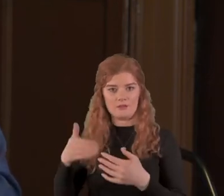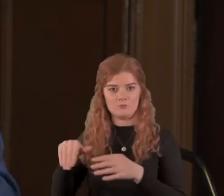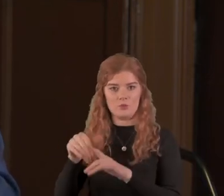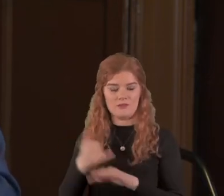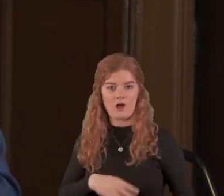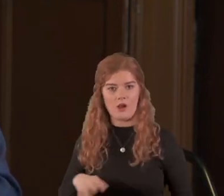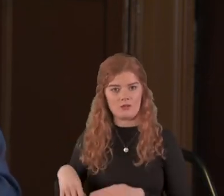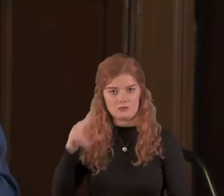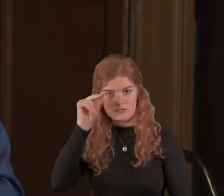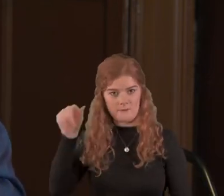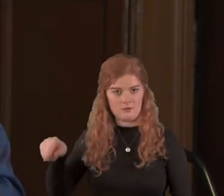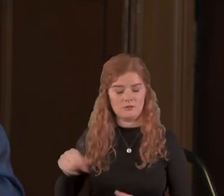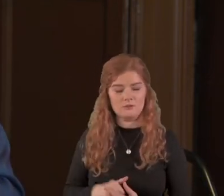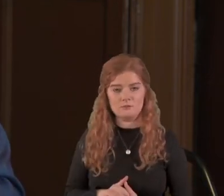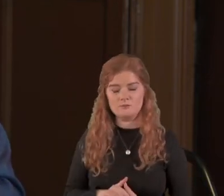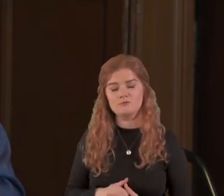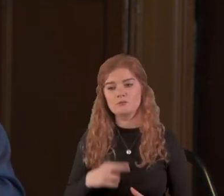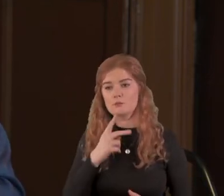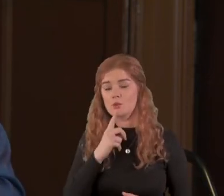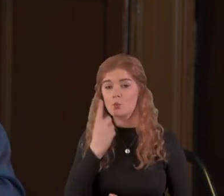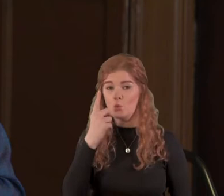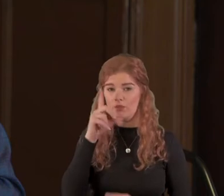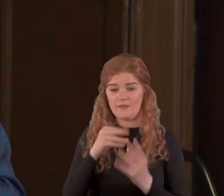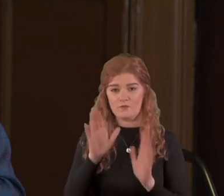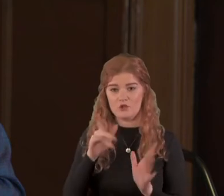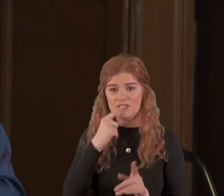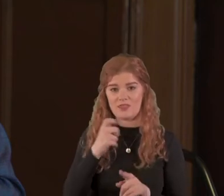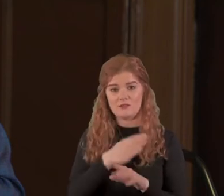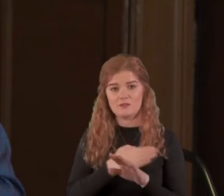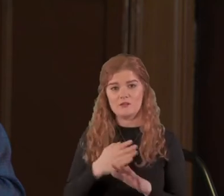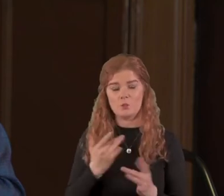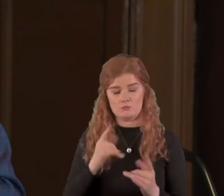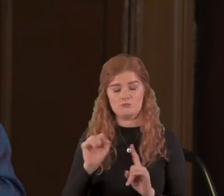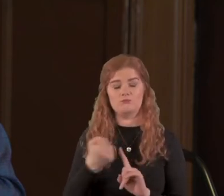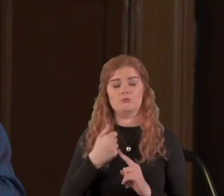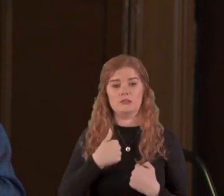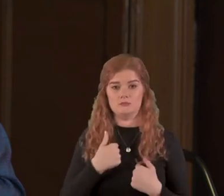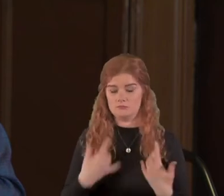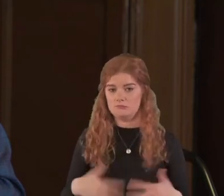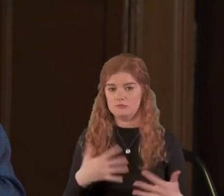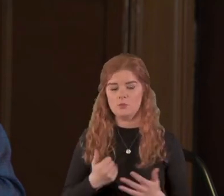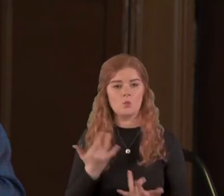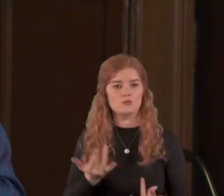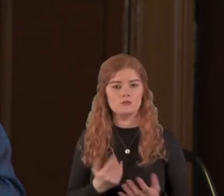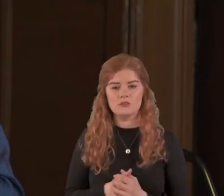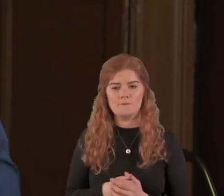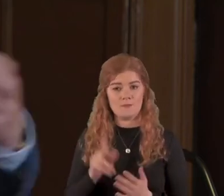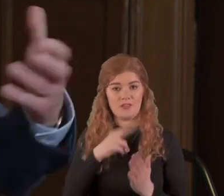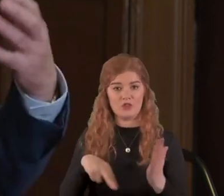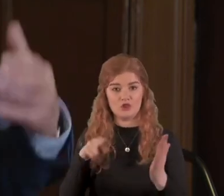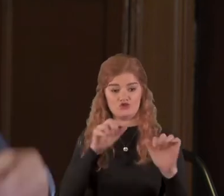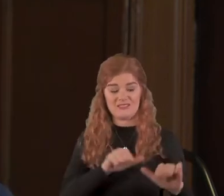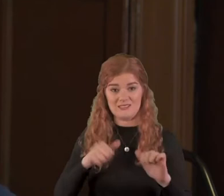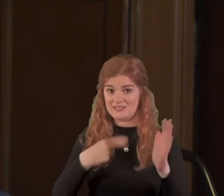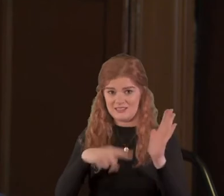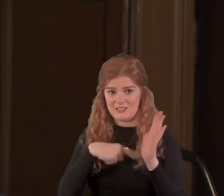in the case of Scotland. I suppose one of the things you said at the beginning struck me, which is that the treaty that, you know, we